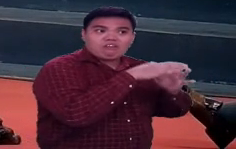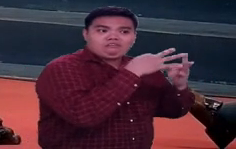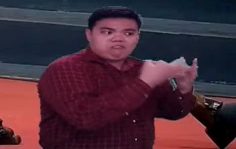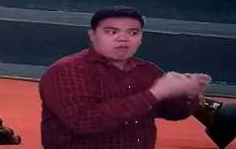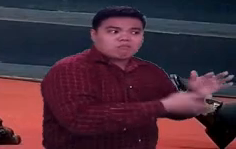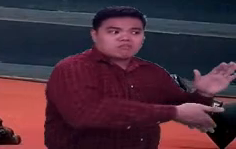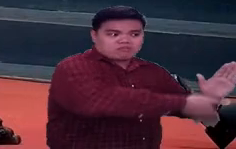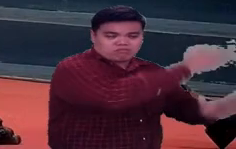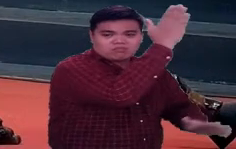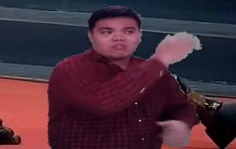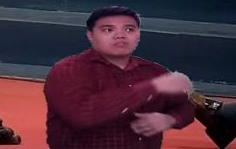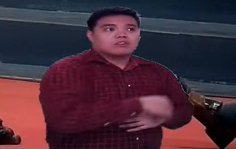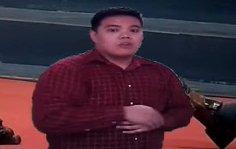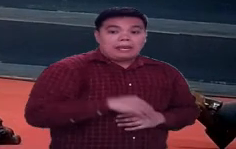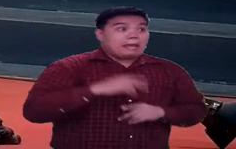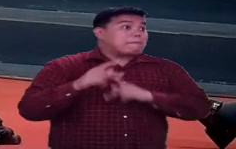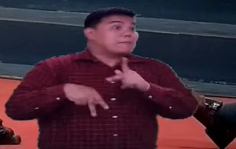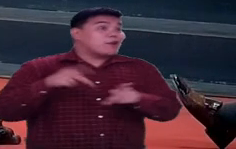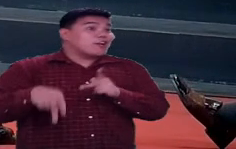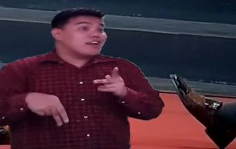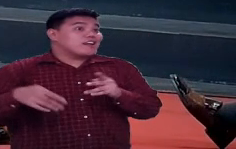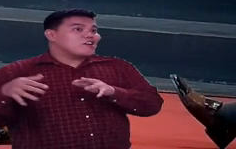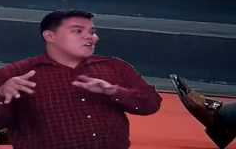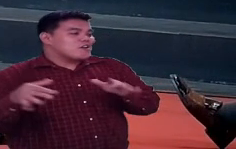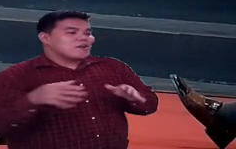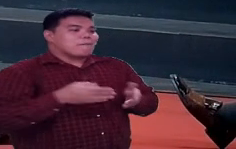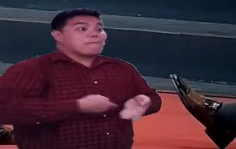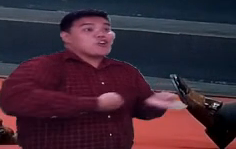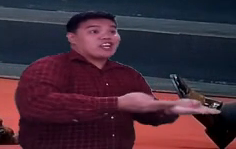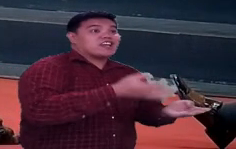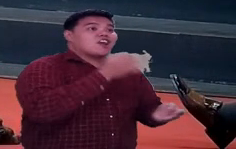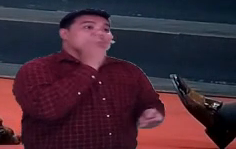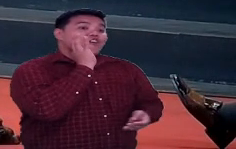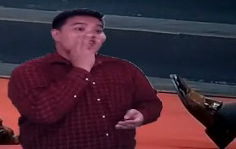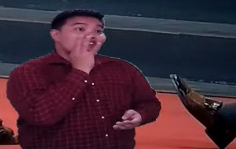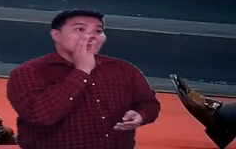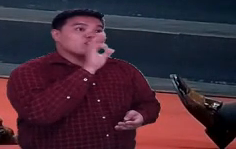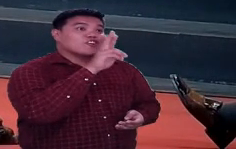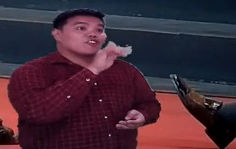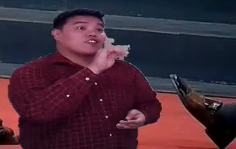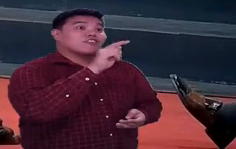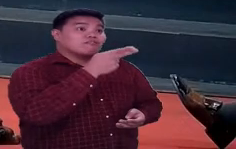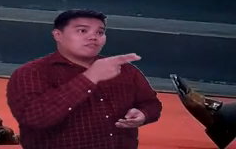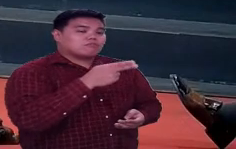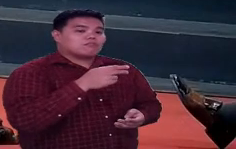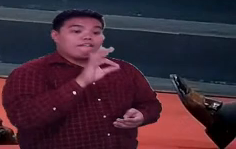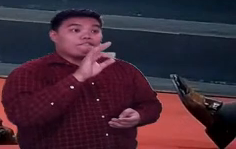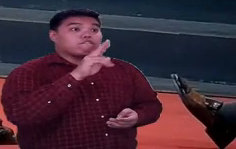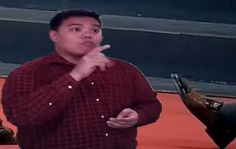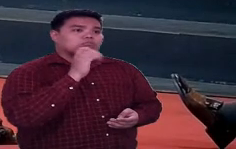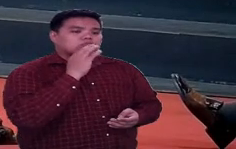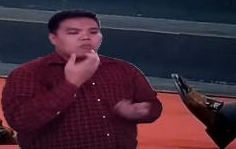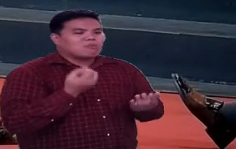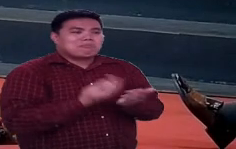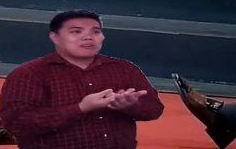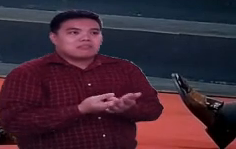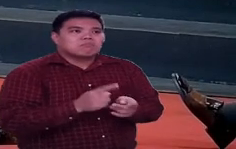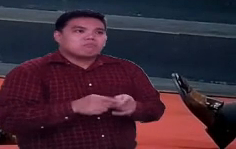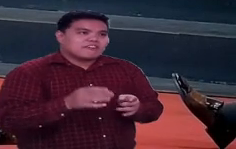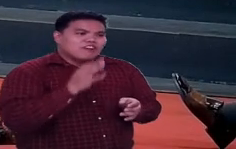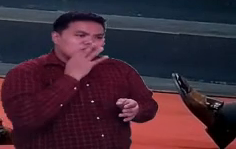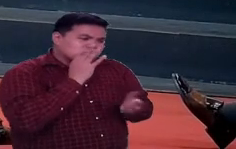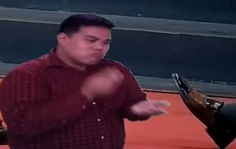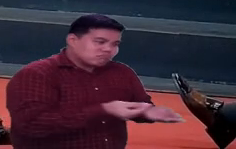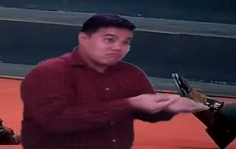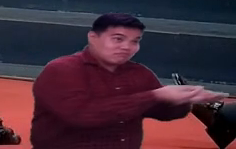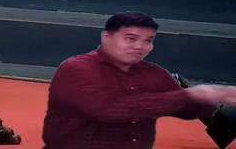go. People came and they brought fruit and laid it at the altar. That's all they had. They would sell that and give the